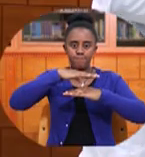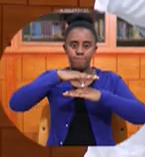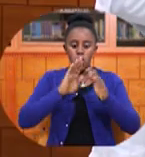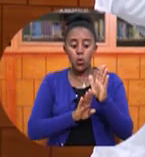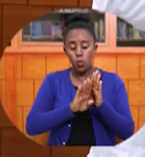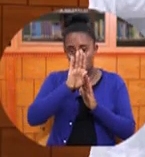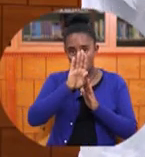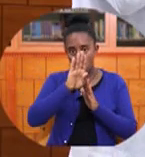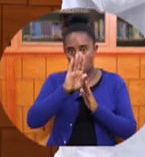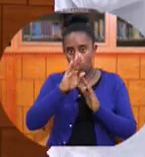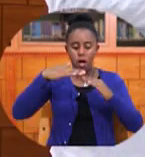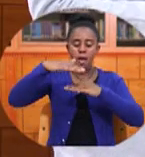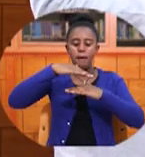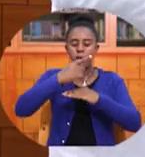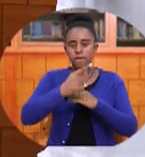is grow